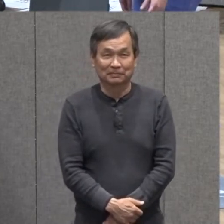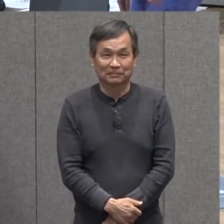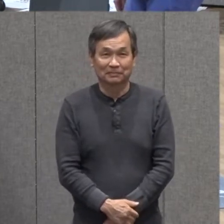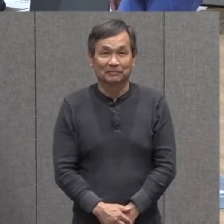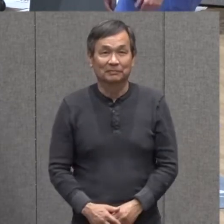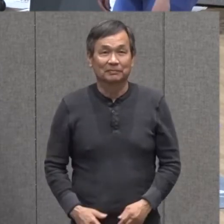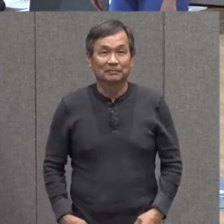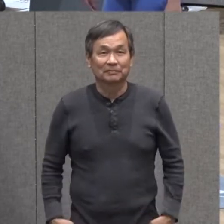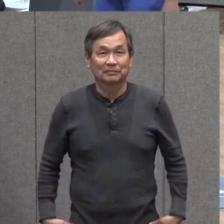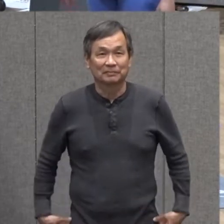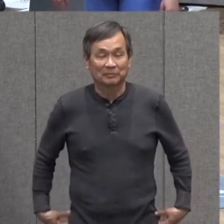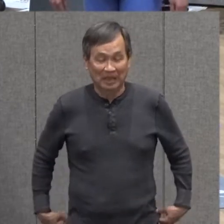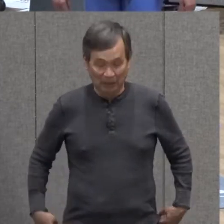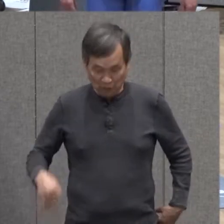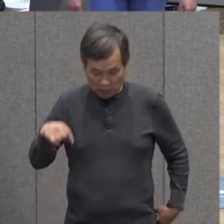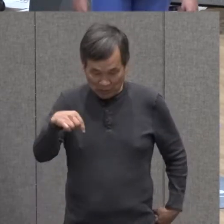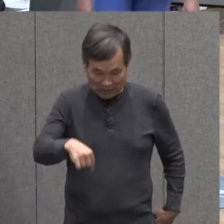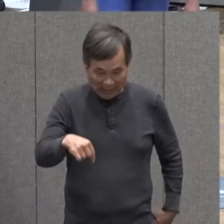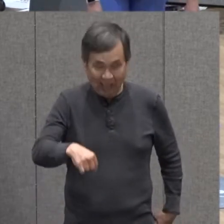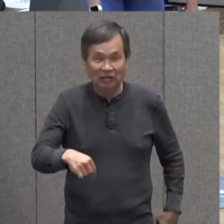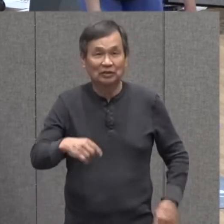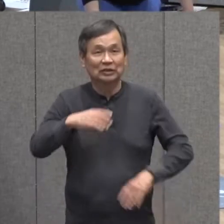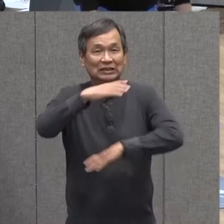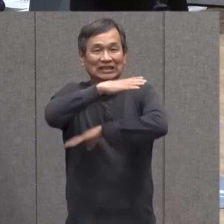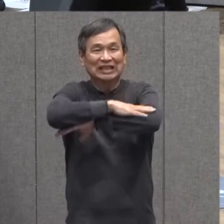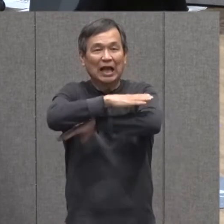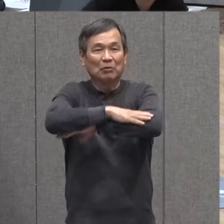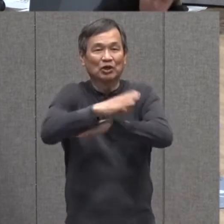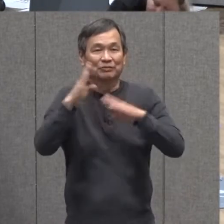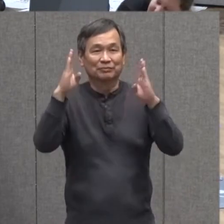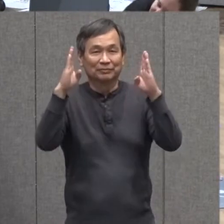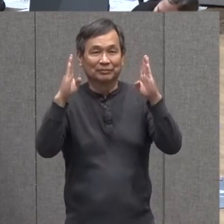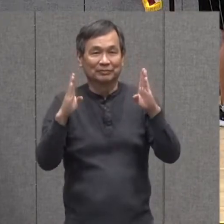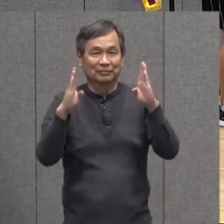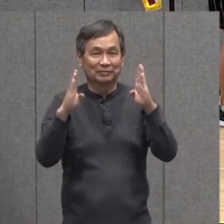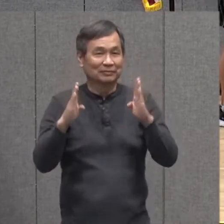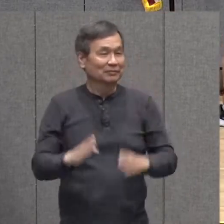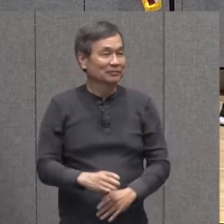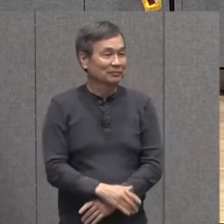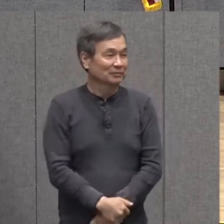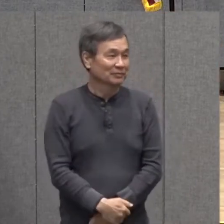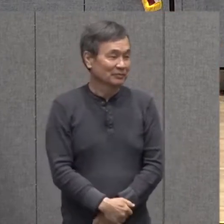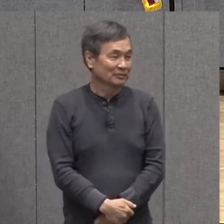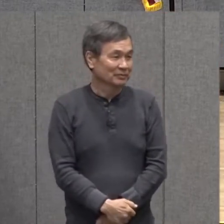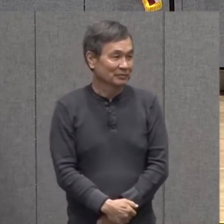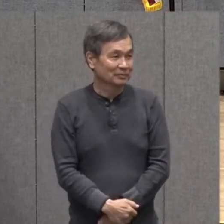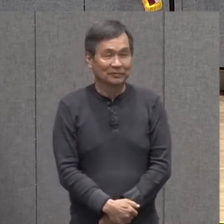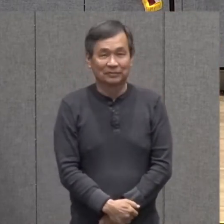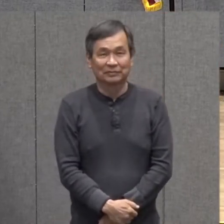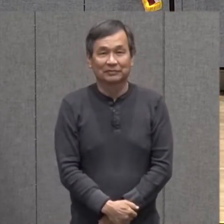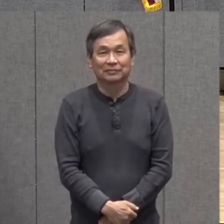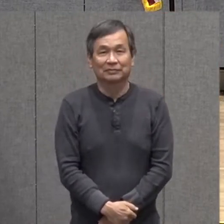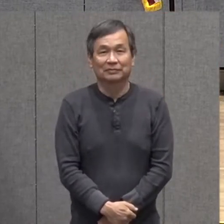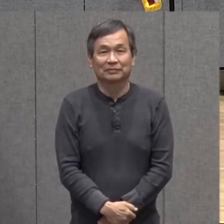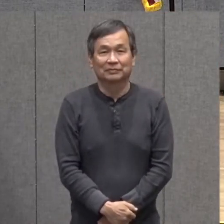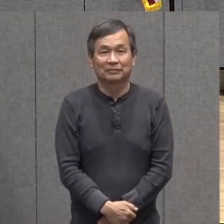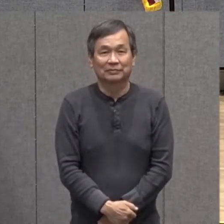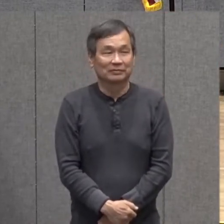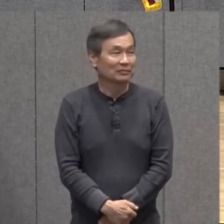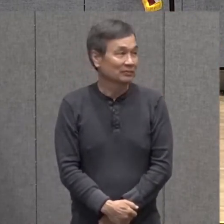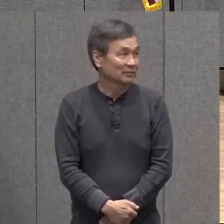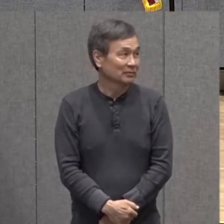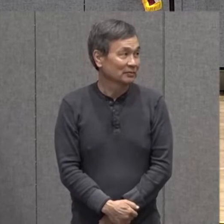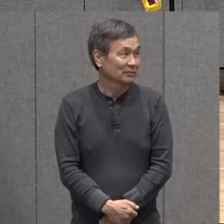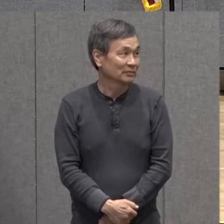We're gonna go back down to tabletop now. So back down to where your knees and